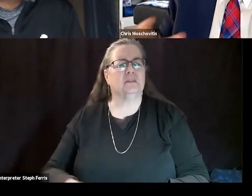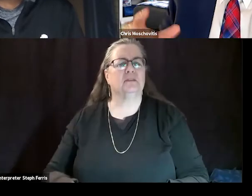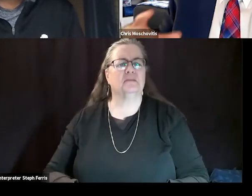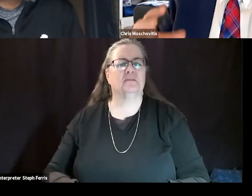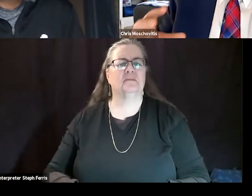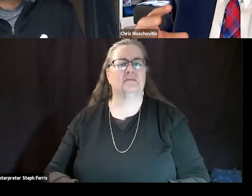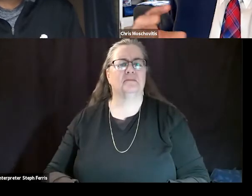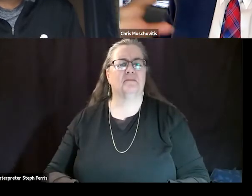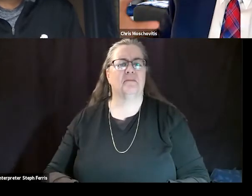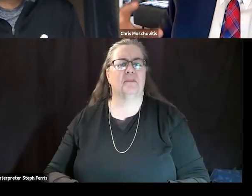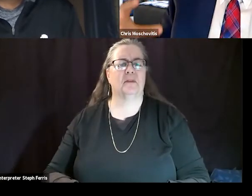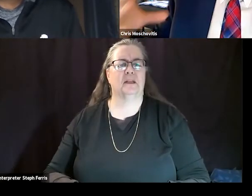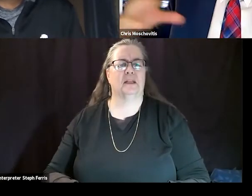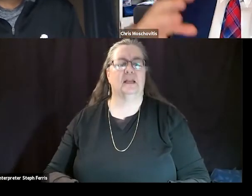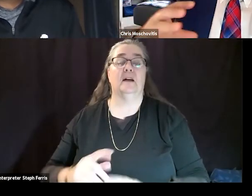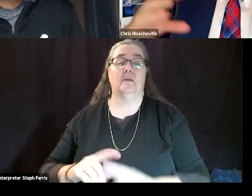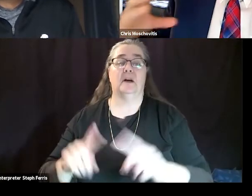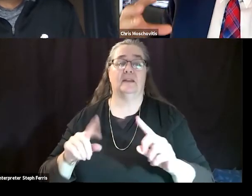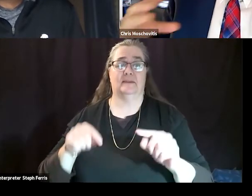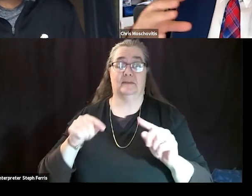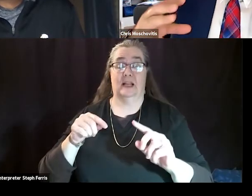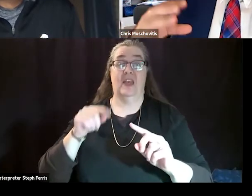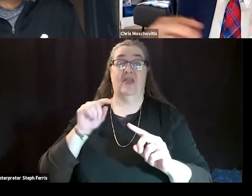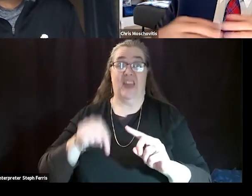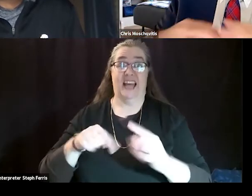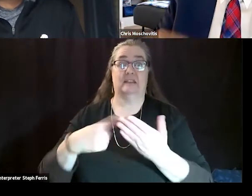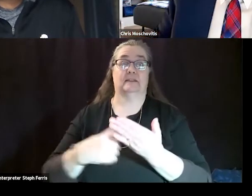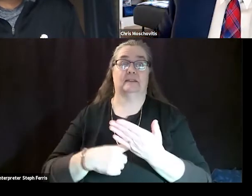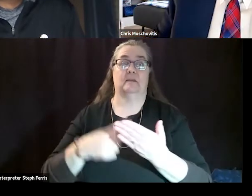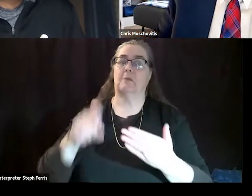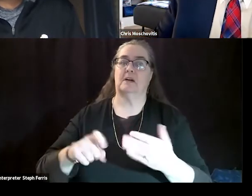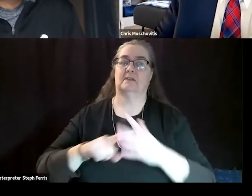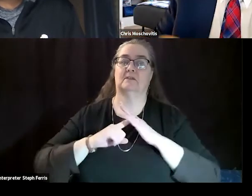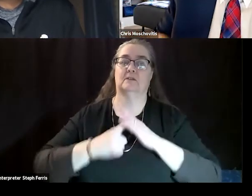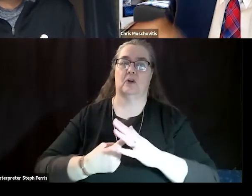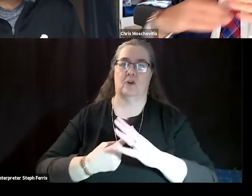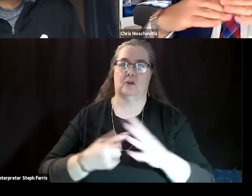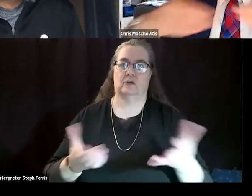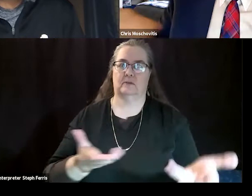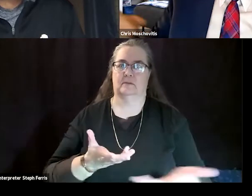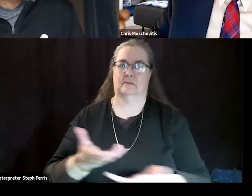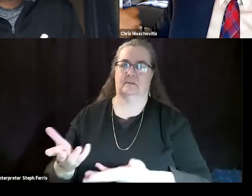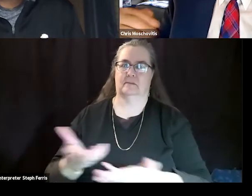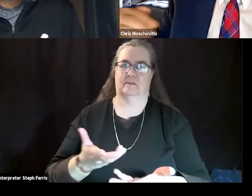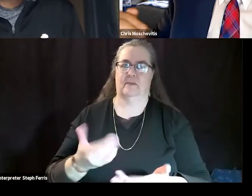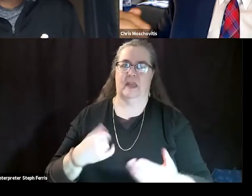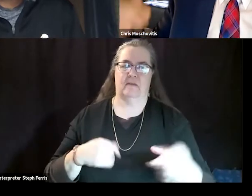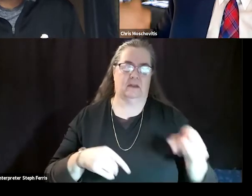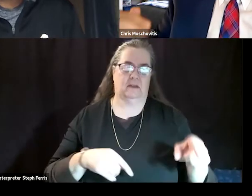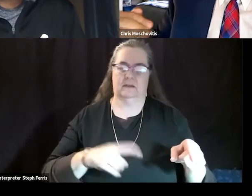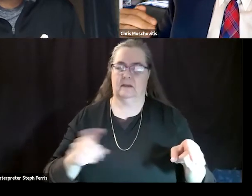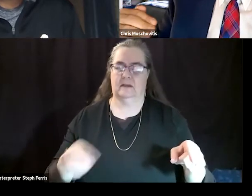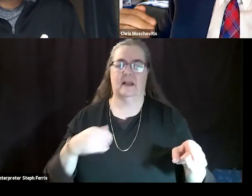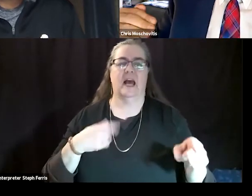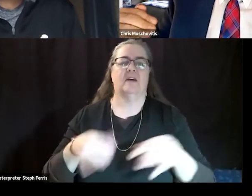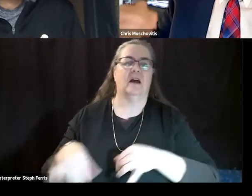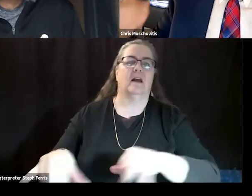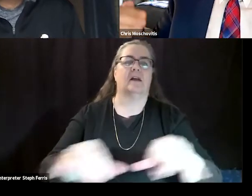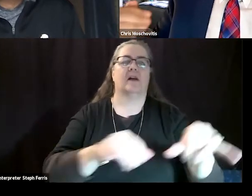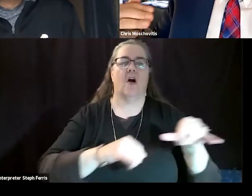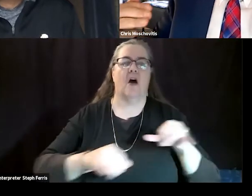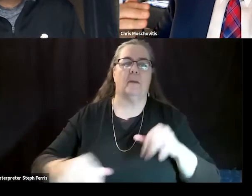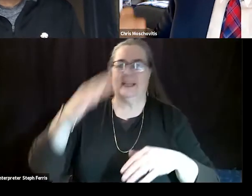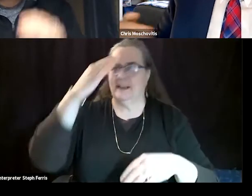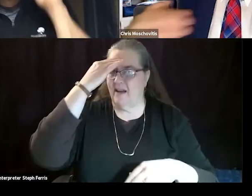be. The conversation needs to be between two engaged individuals operating off some sort of a common floor,